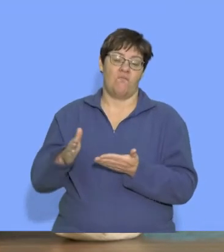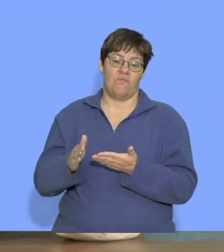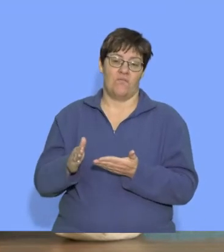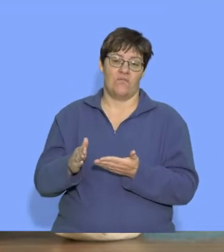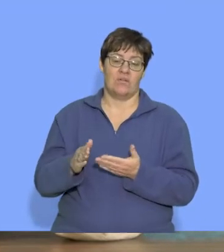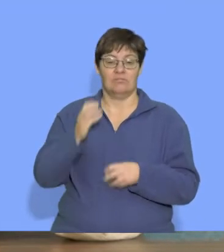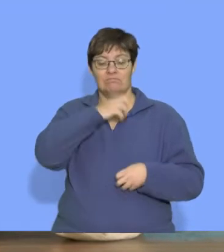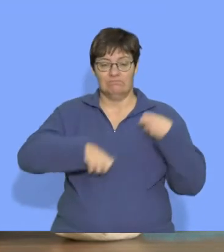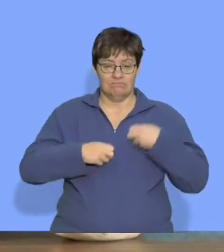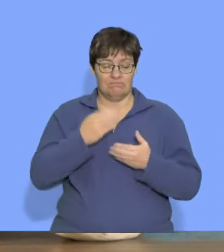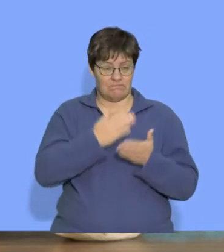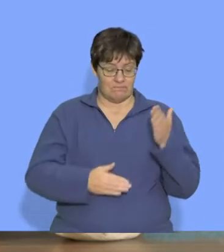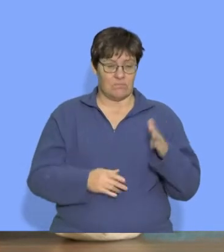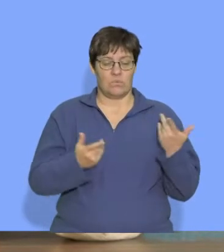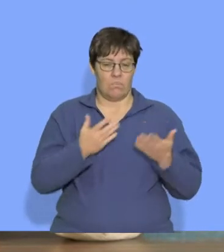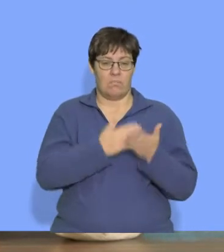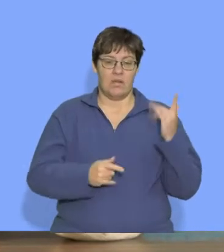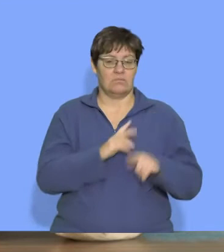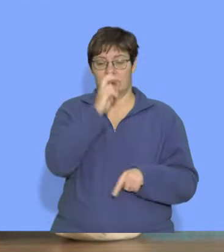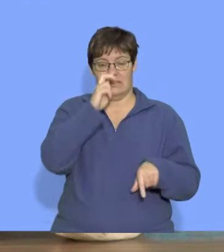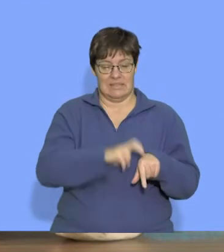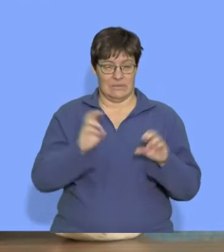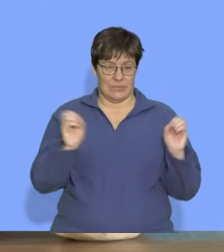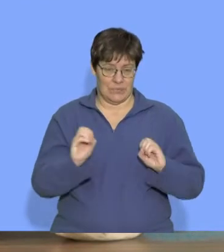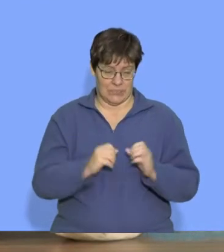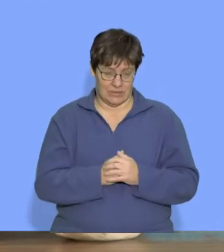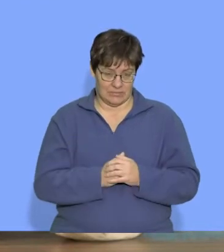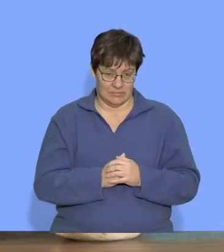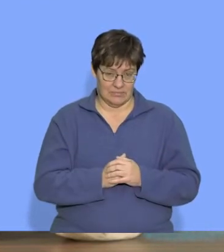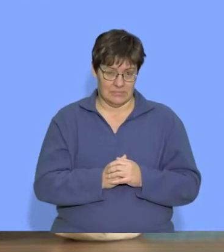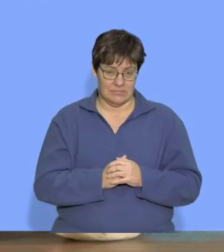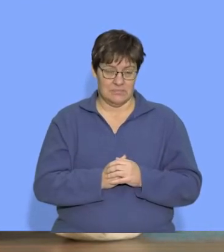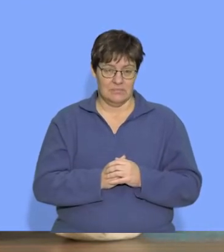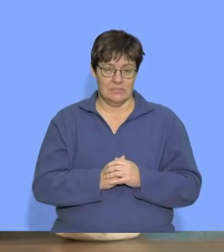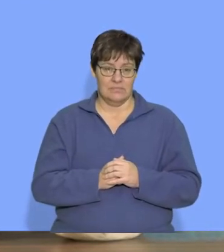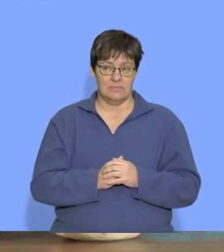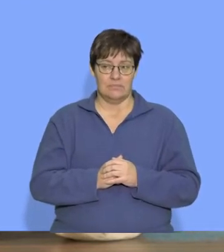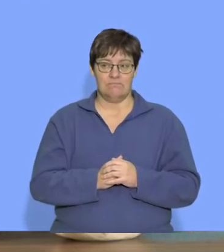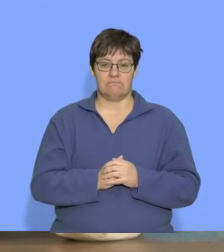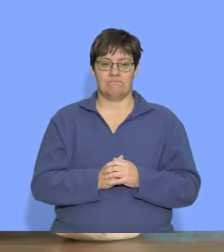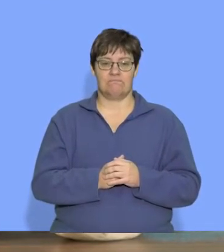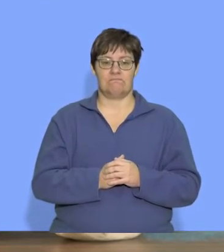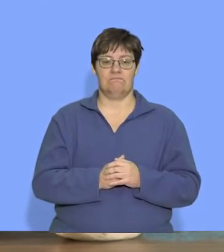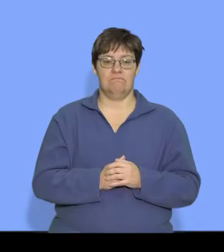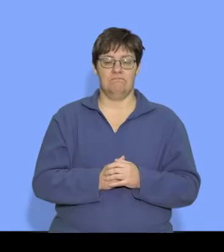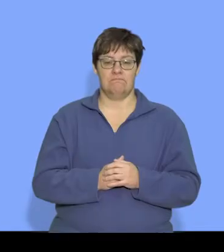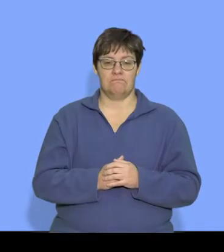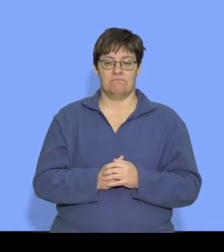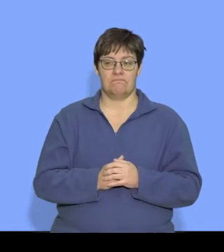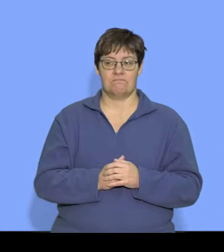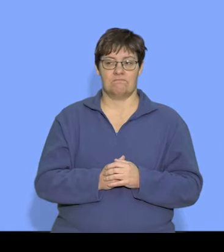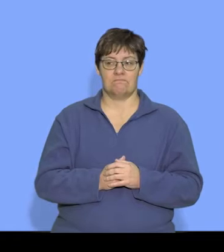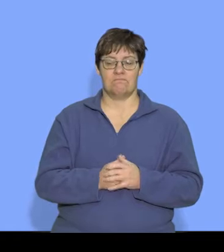the removal of the undigested parts or parts that are not needed once consumed.